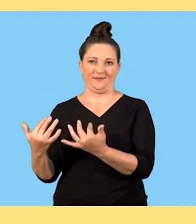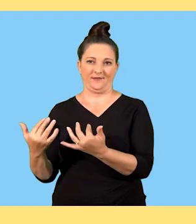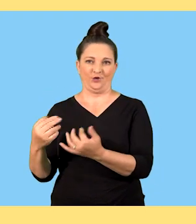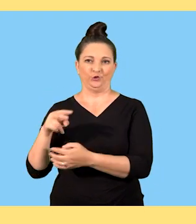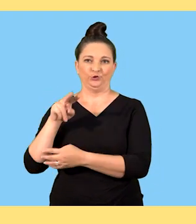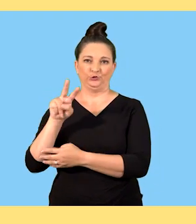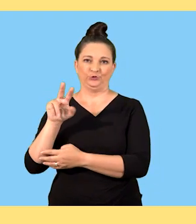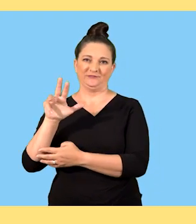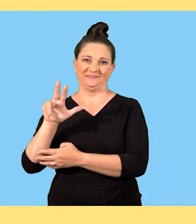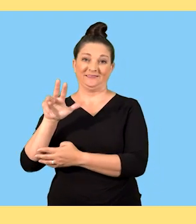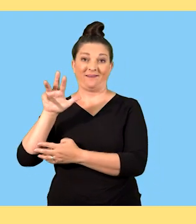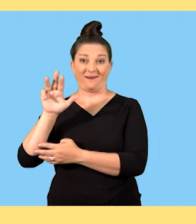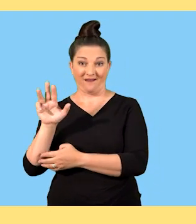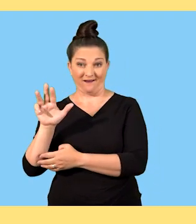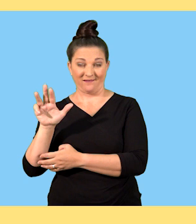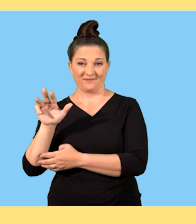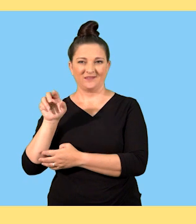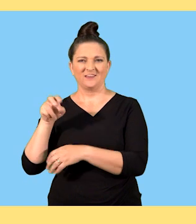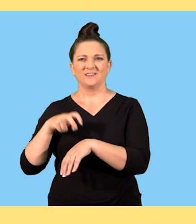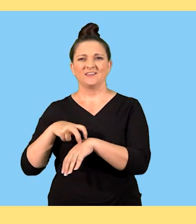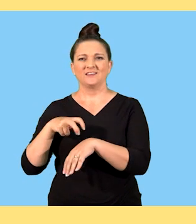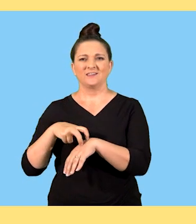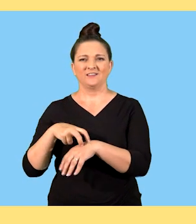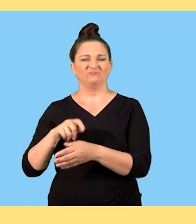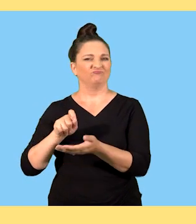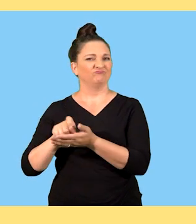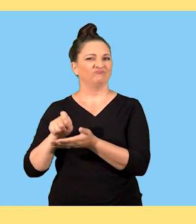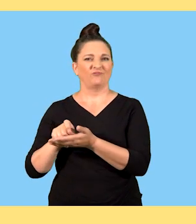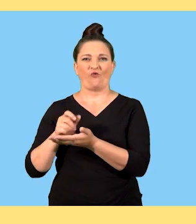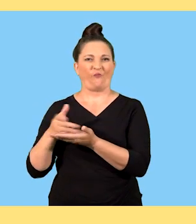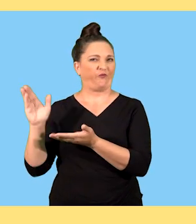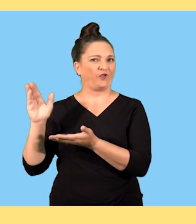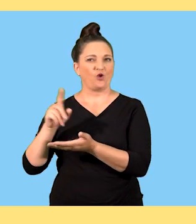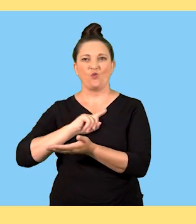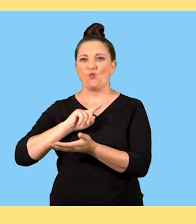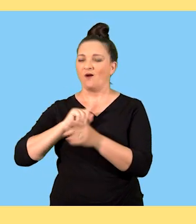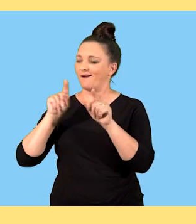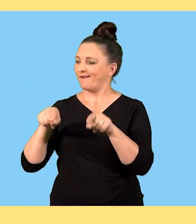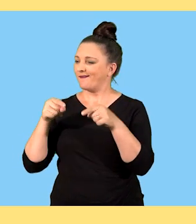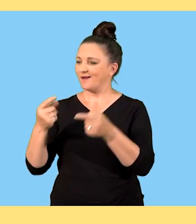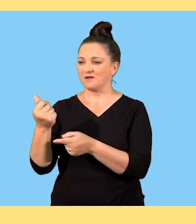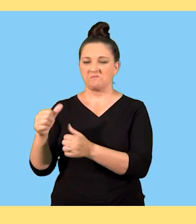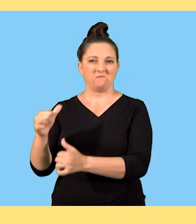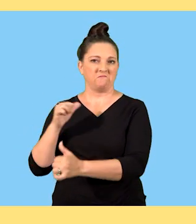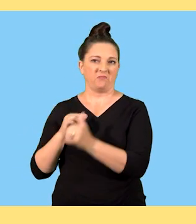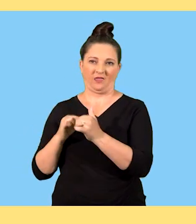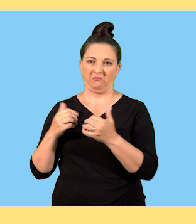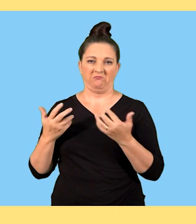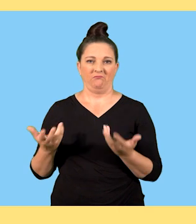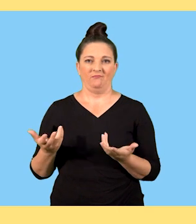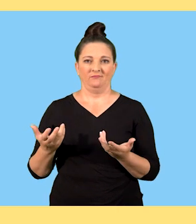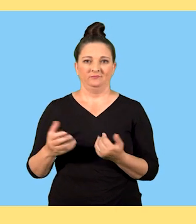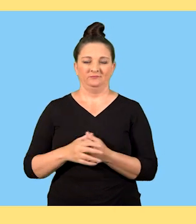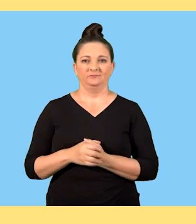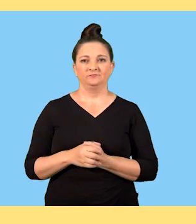has an account of 289 that must be written off as irrecoverable. When an account is being written